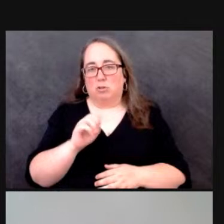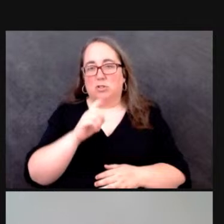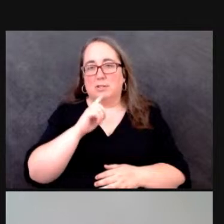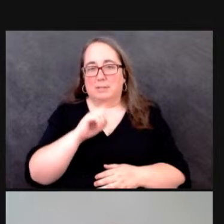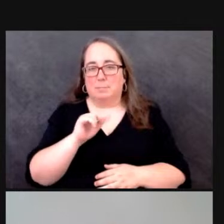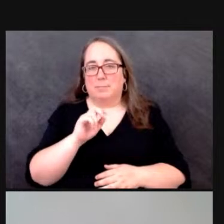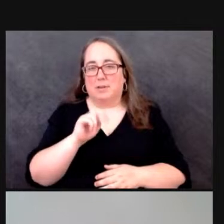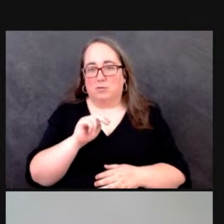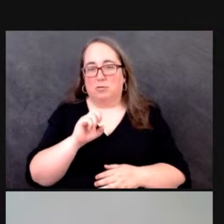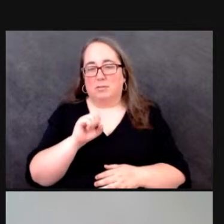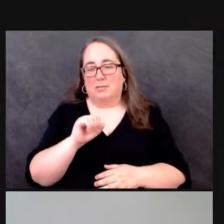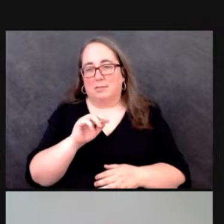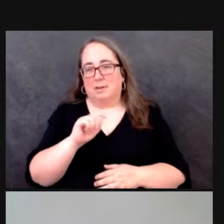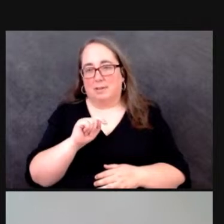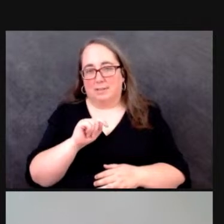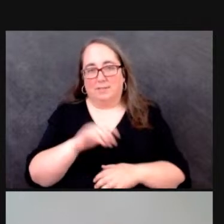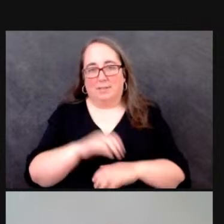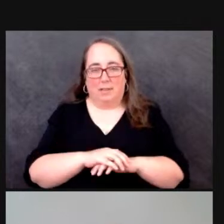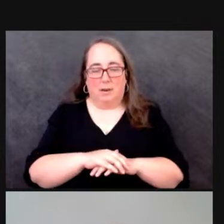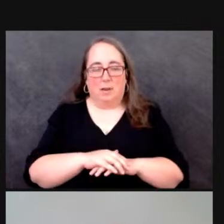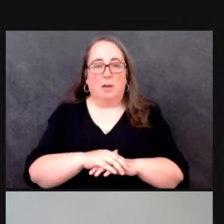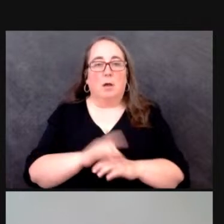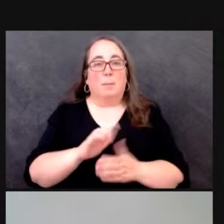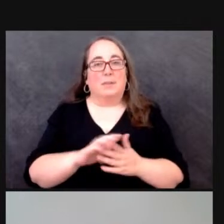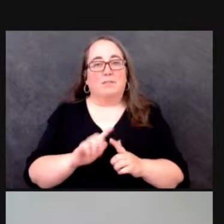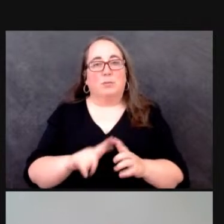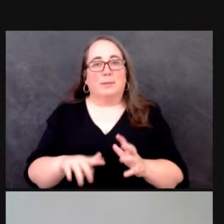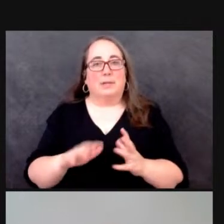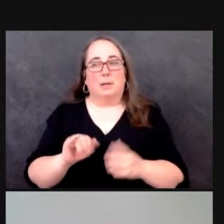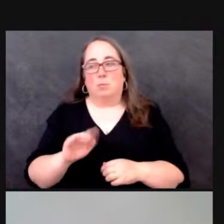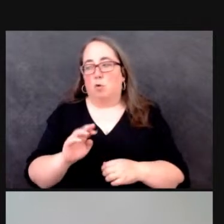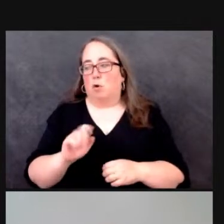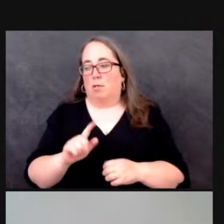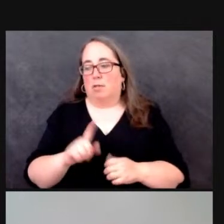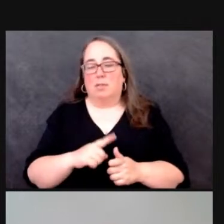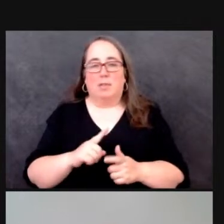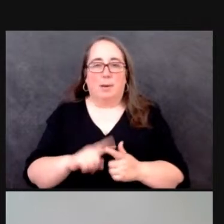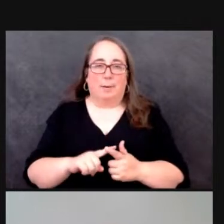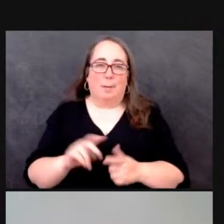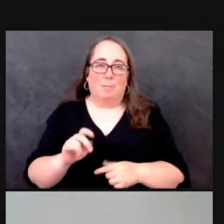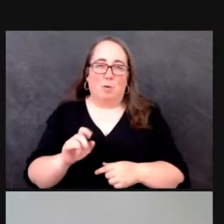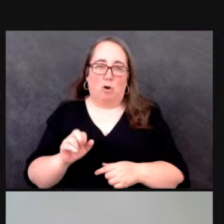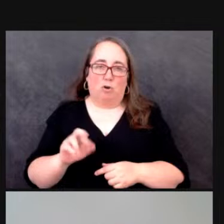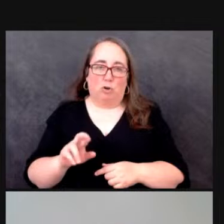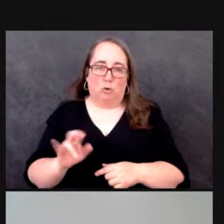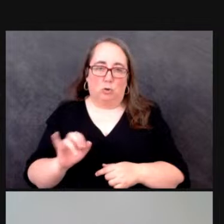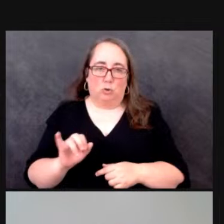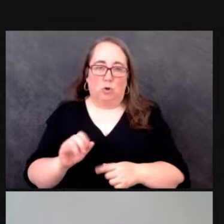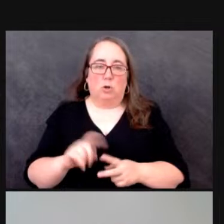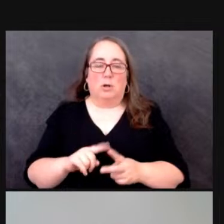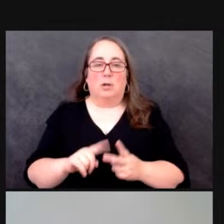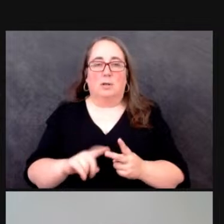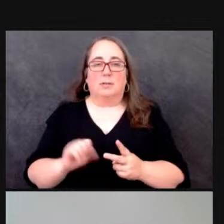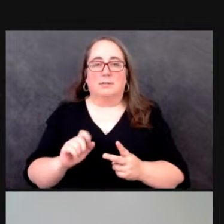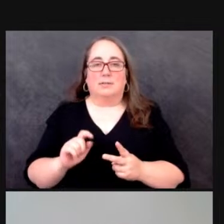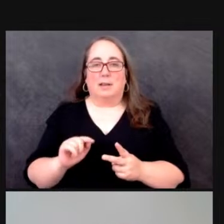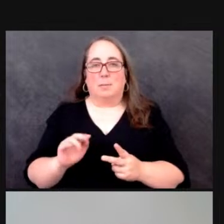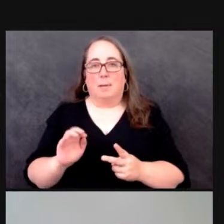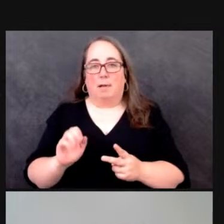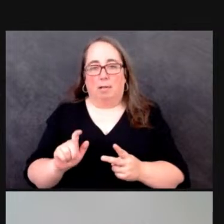saint of England and is believed to have been a mortal and a martyr. St. Michael, on the other